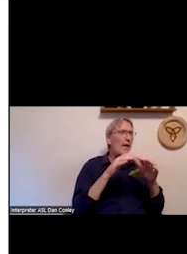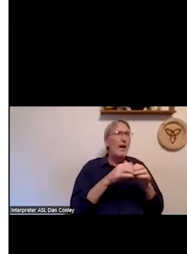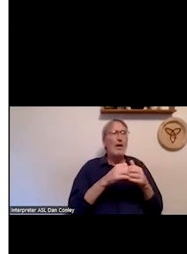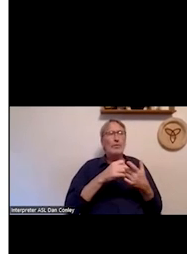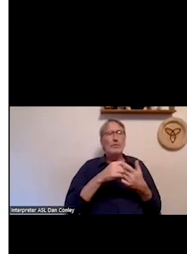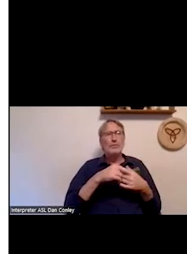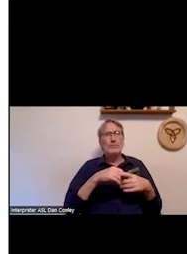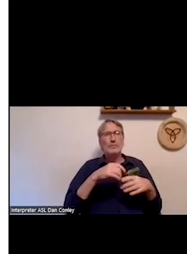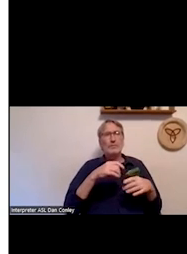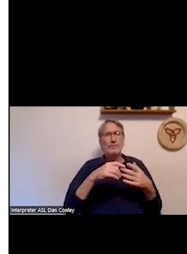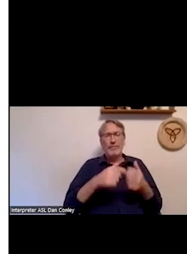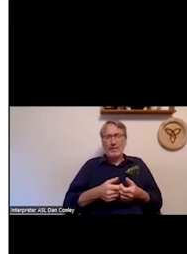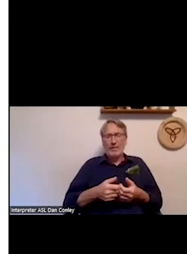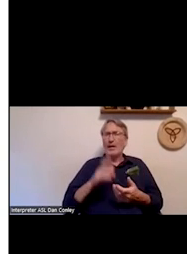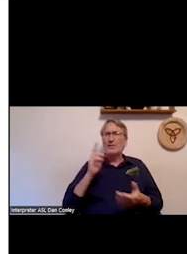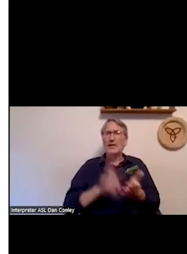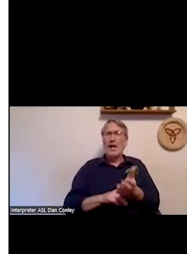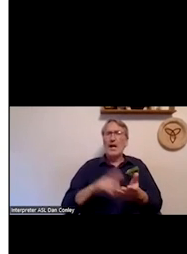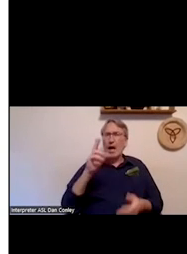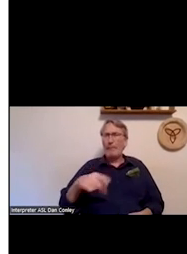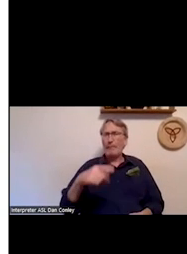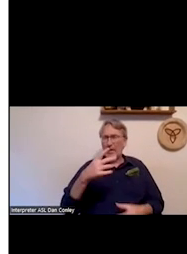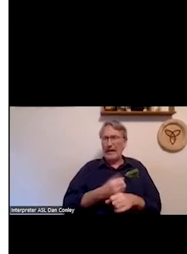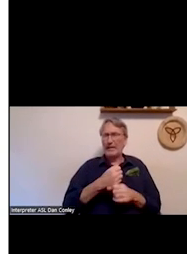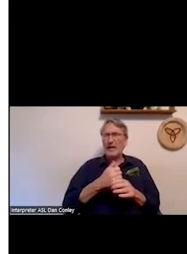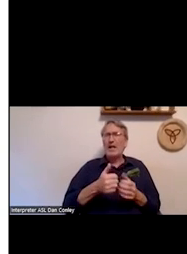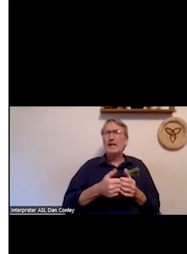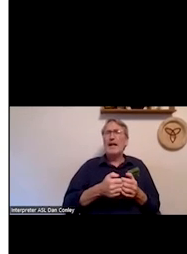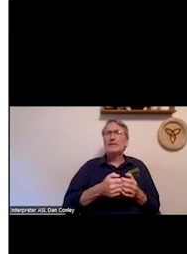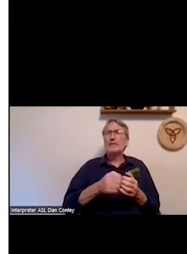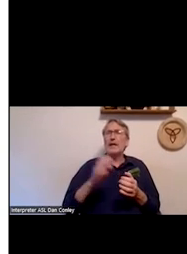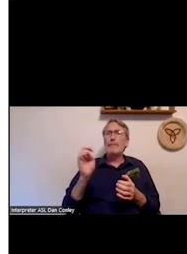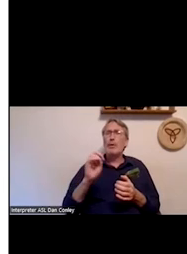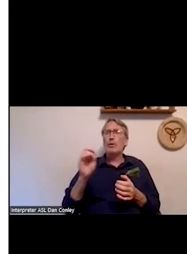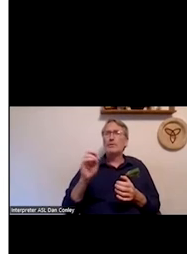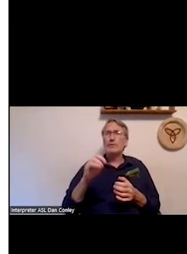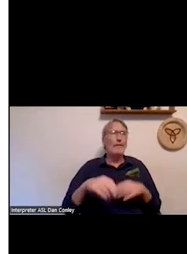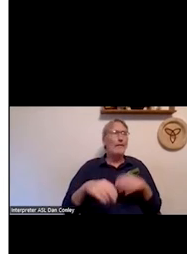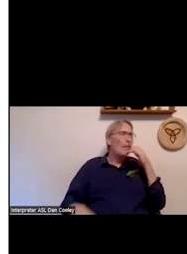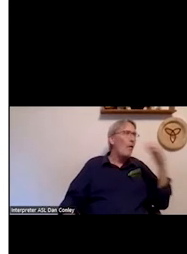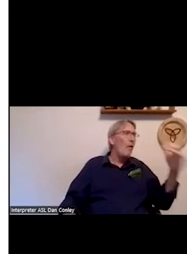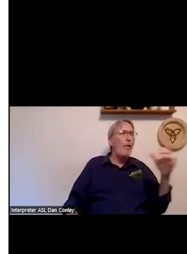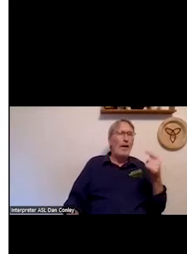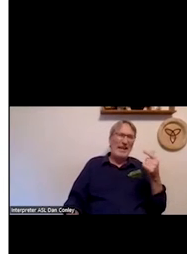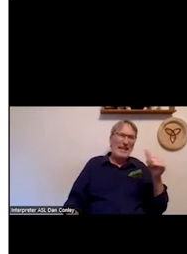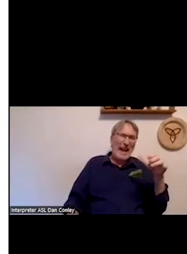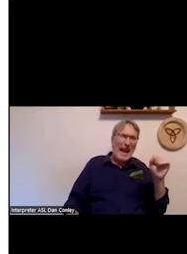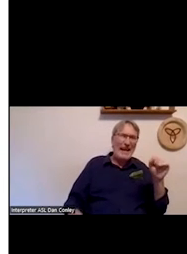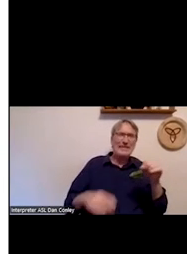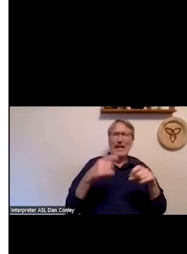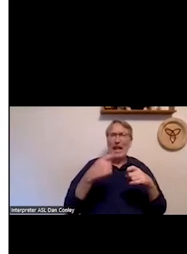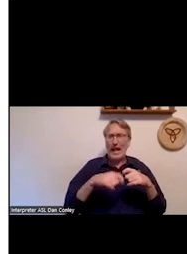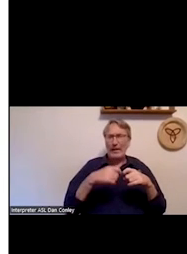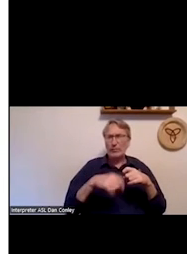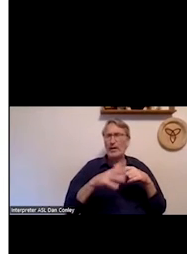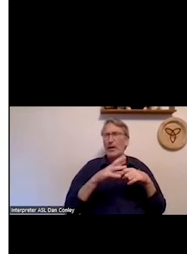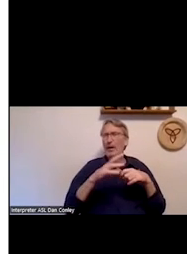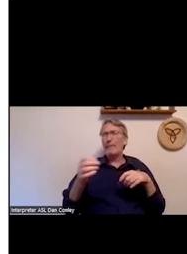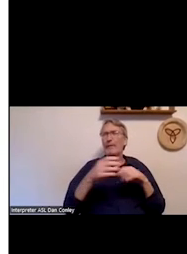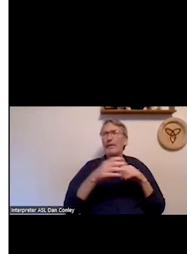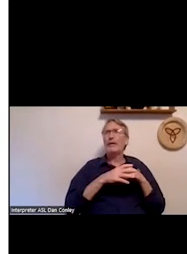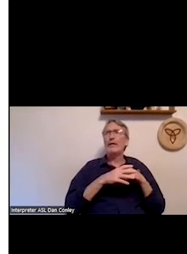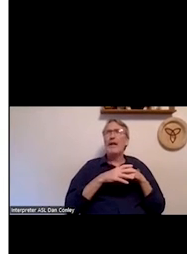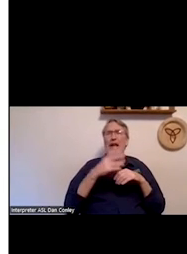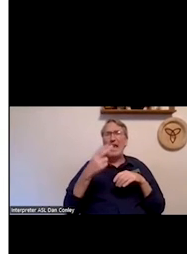alerts from your local emergency management agency, how to reach your utility company if you were to lose power, how to reach health and human